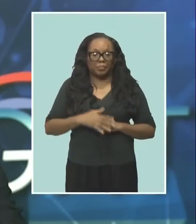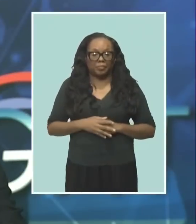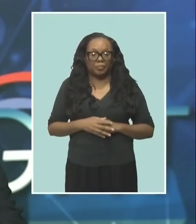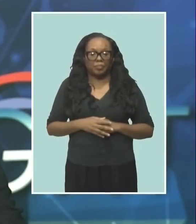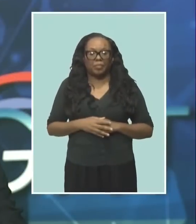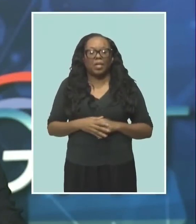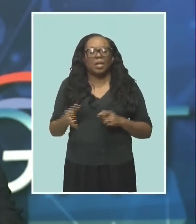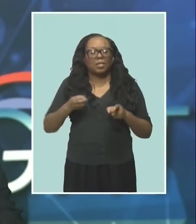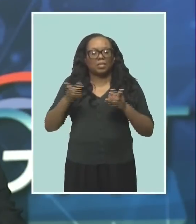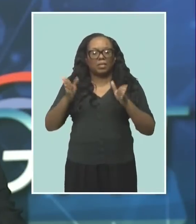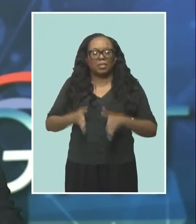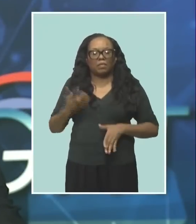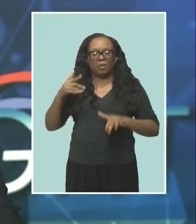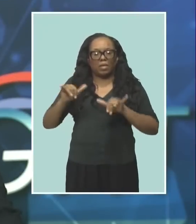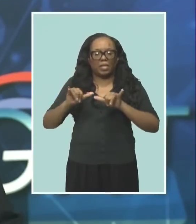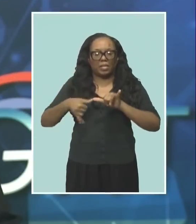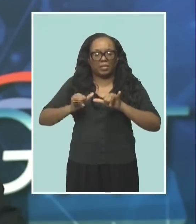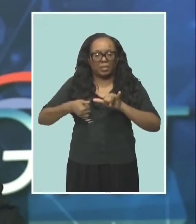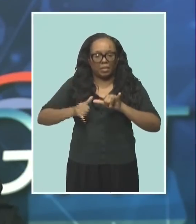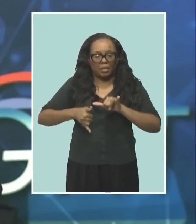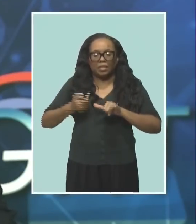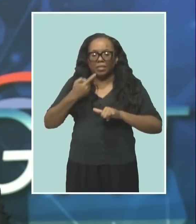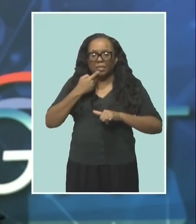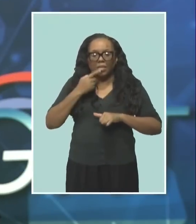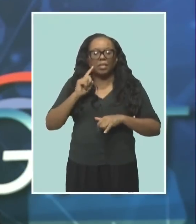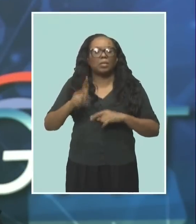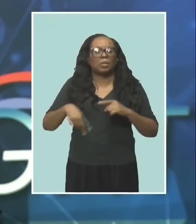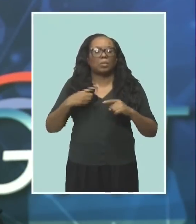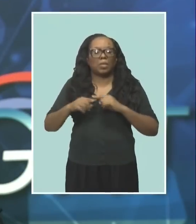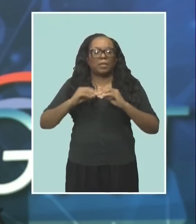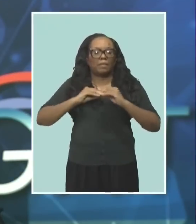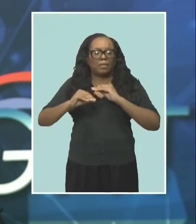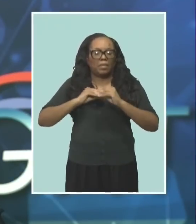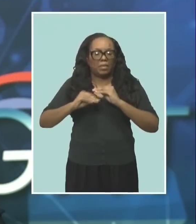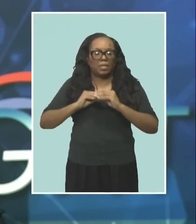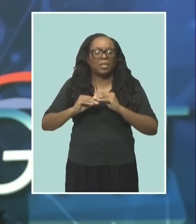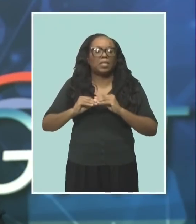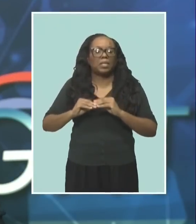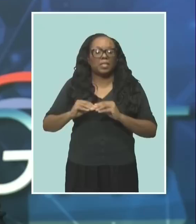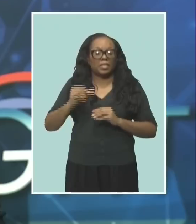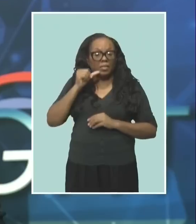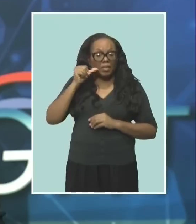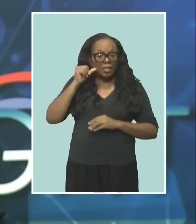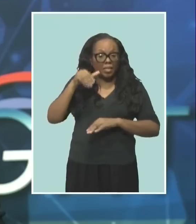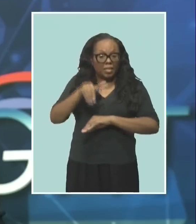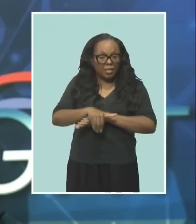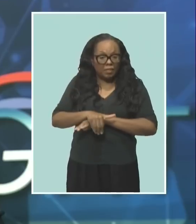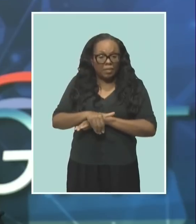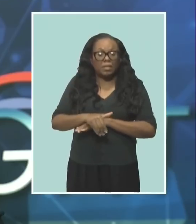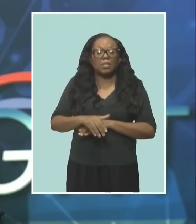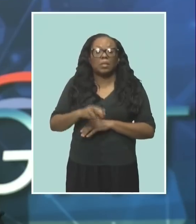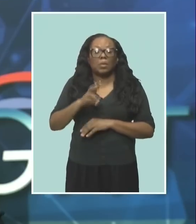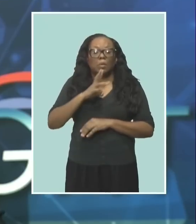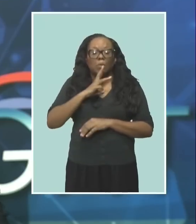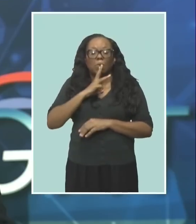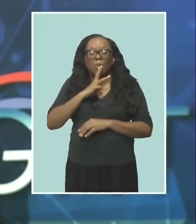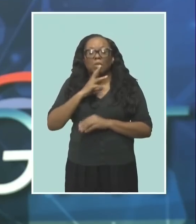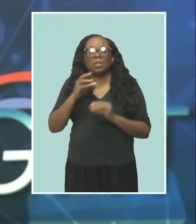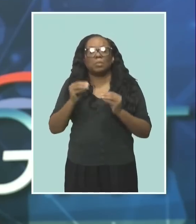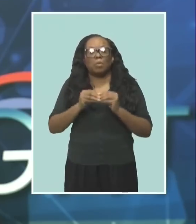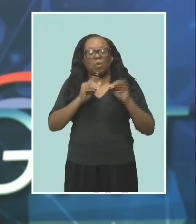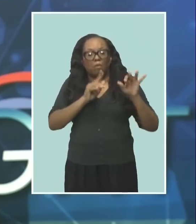That's Director of Engineering Charles Leslie, who says since the repairs were completed on Wednesday evening, the water pressure has been